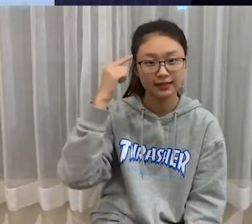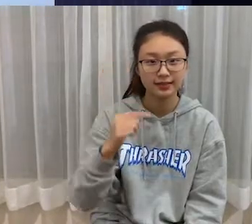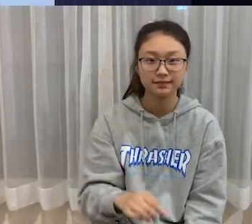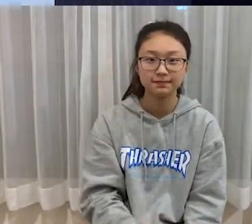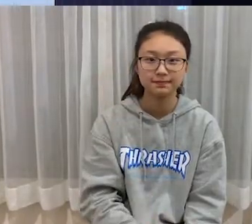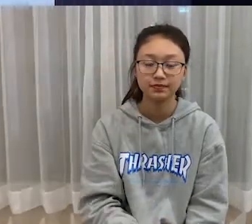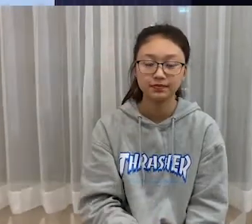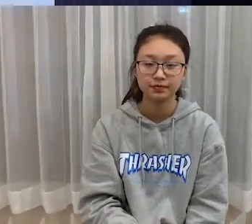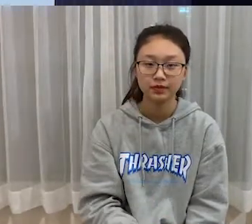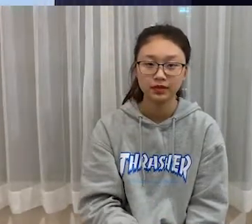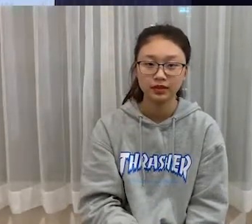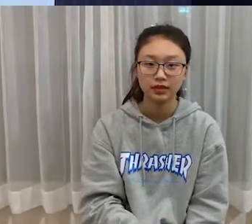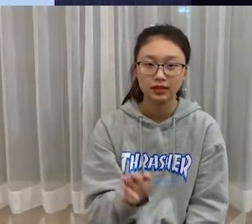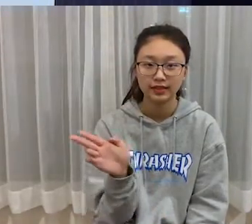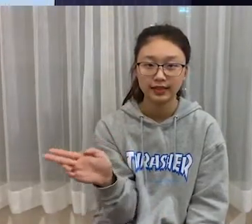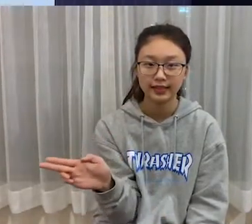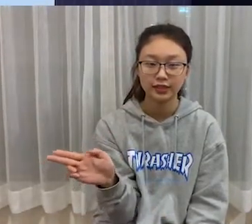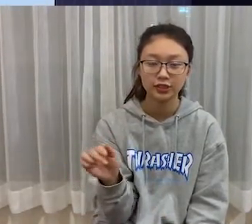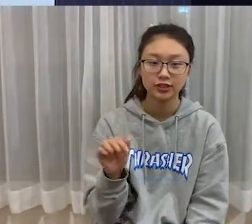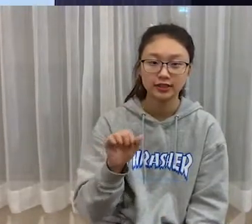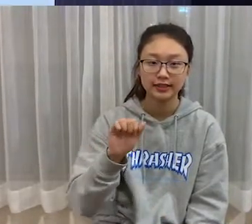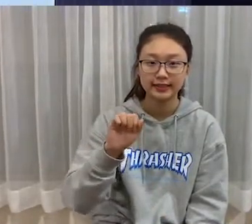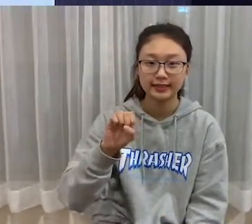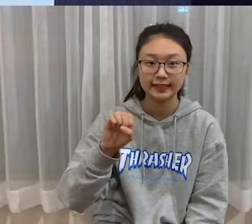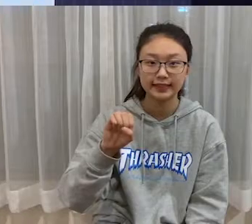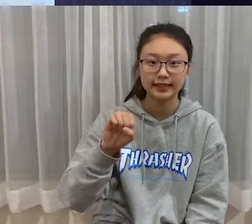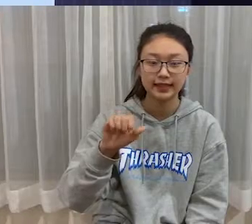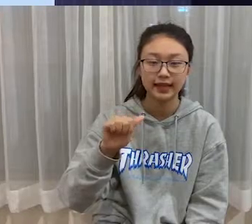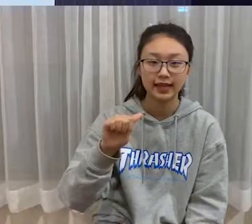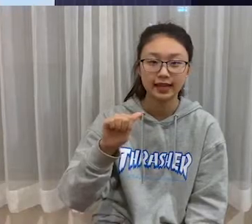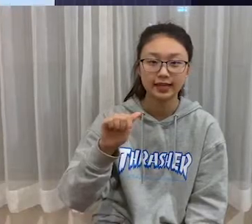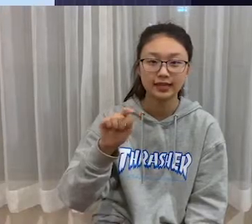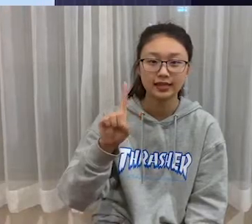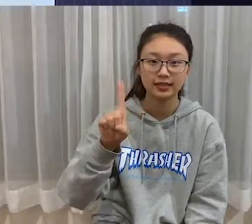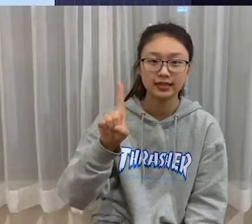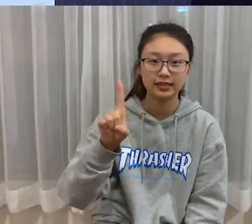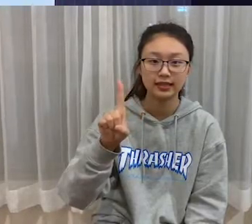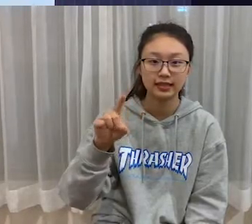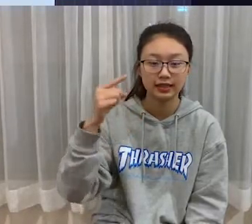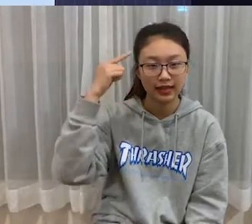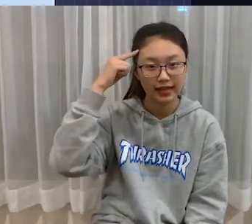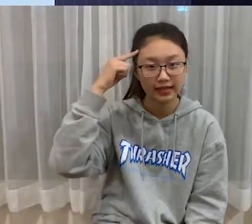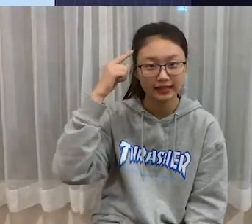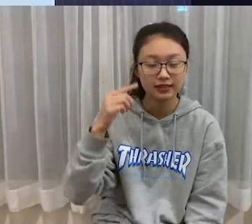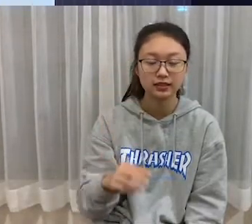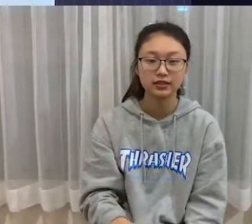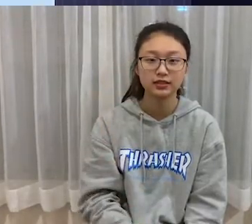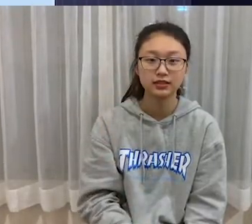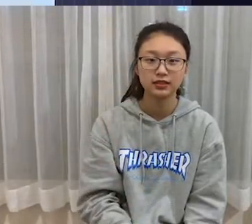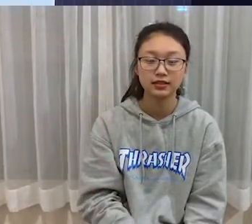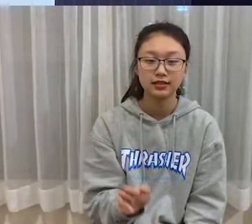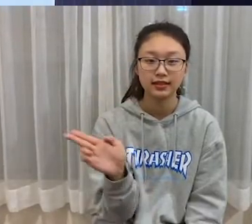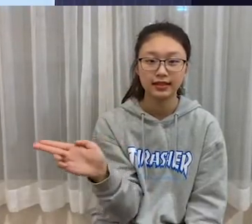in the terms of like a leader. Also, it can mean the end of some stick, something,